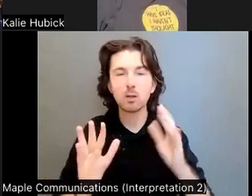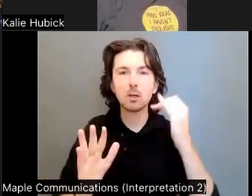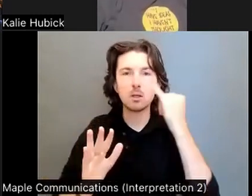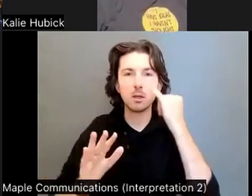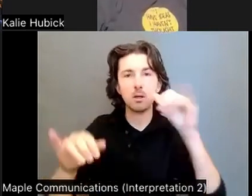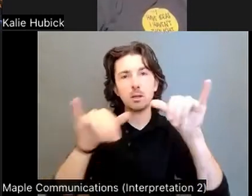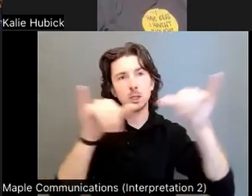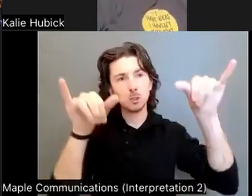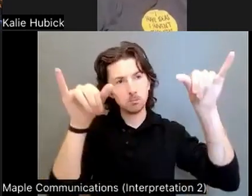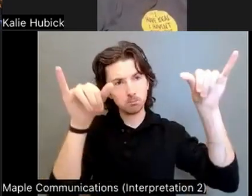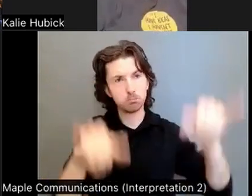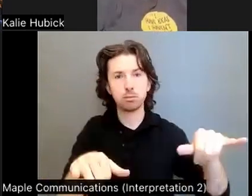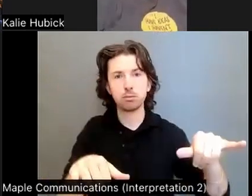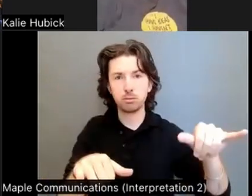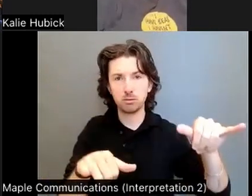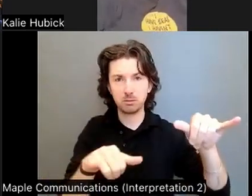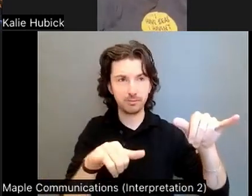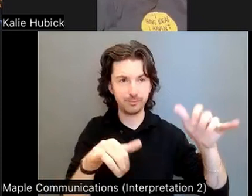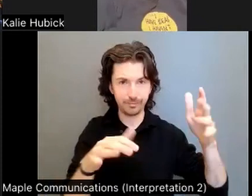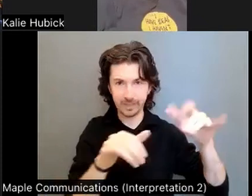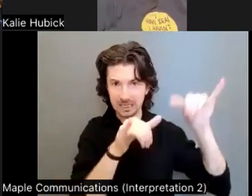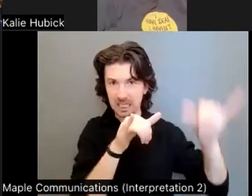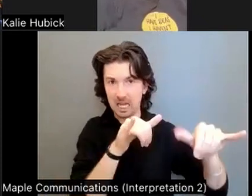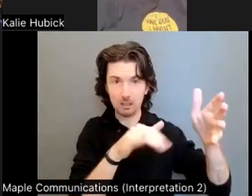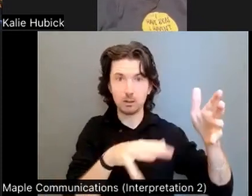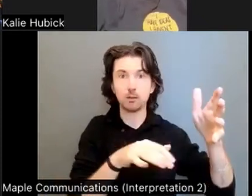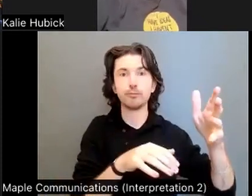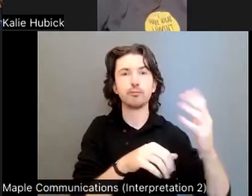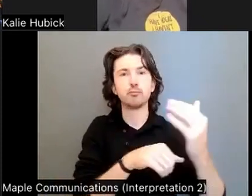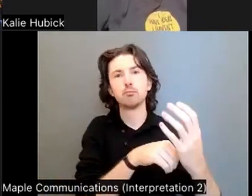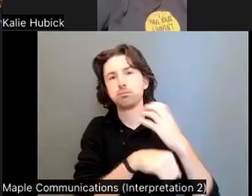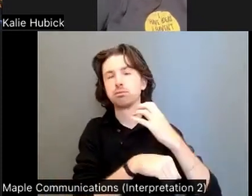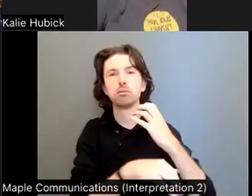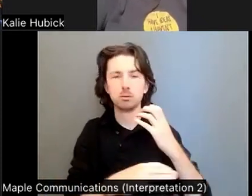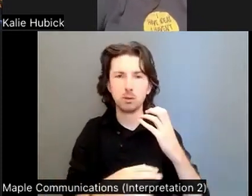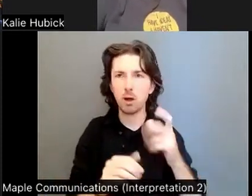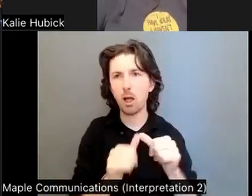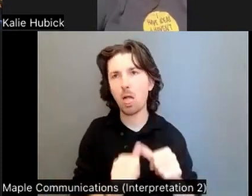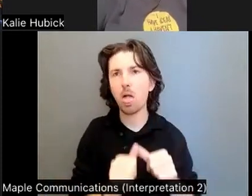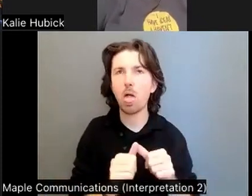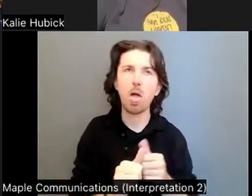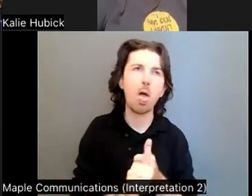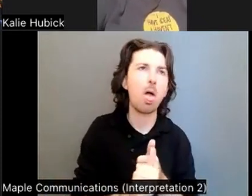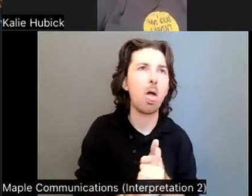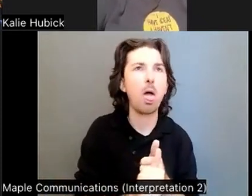you know, that question, how do we get our wants, our needs, our rights recorded?